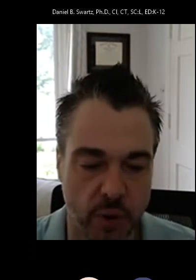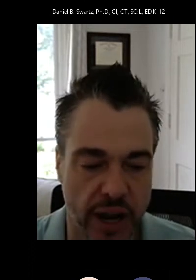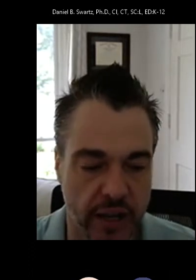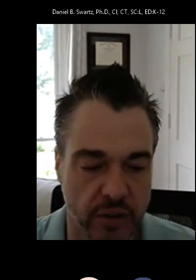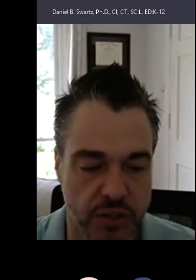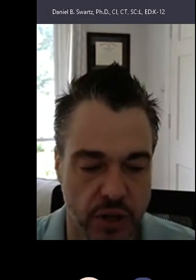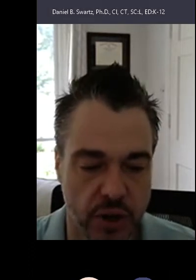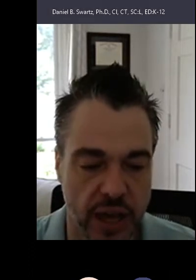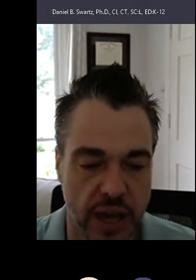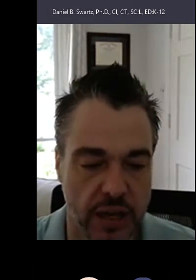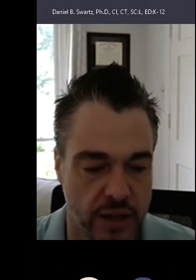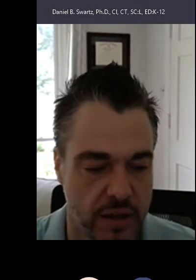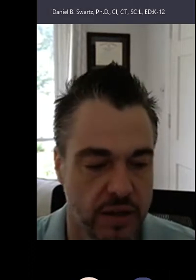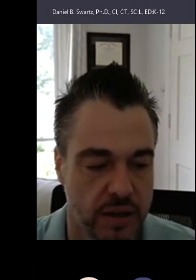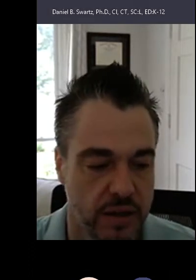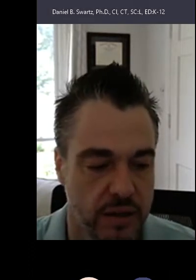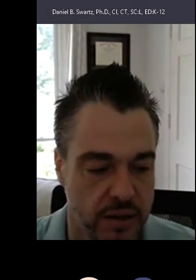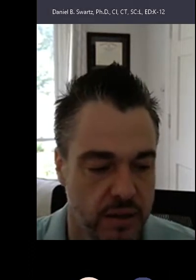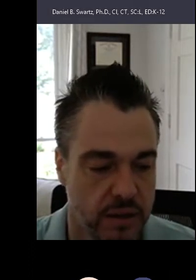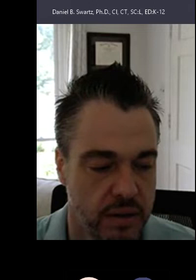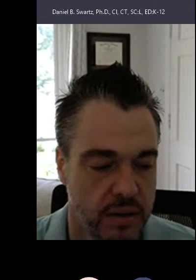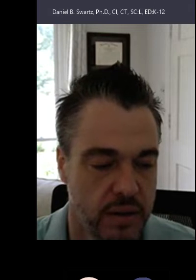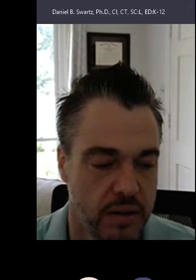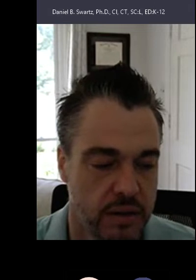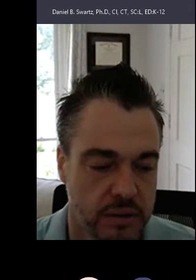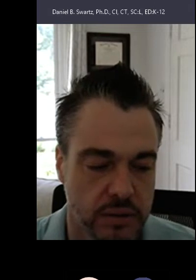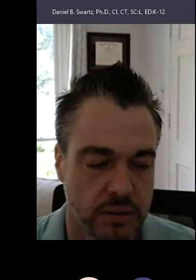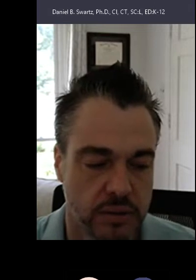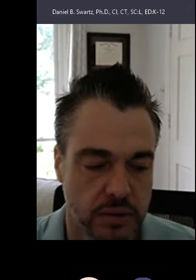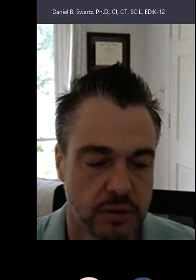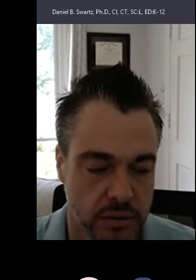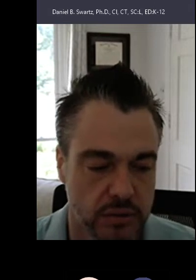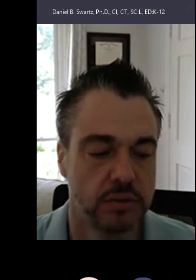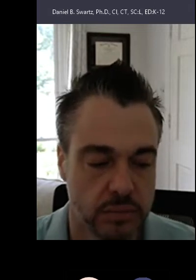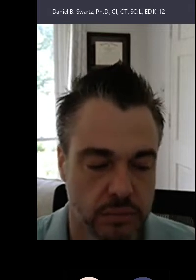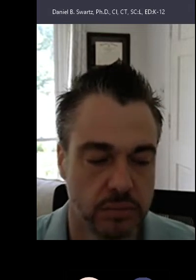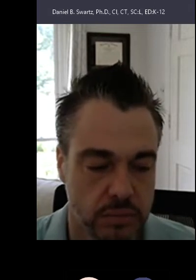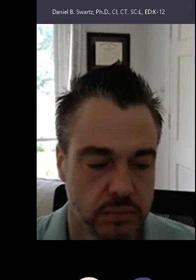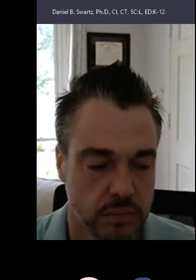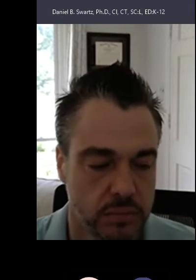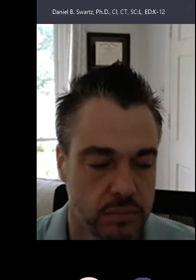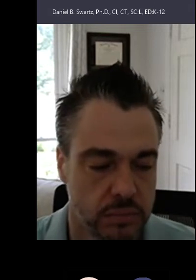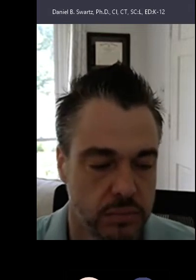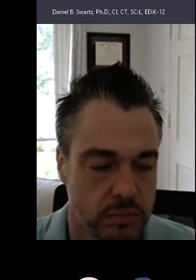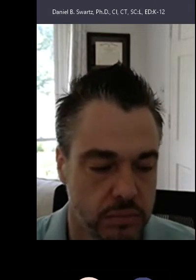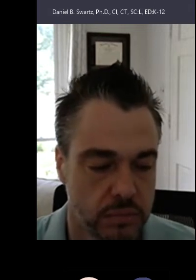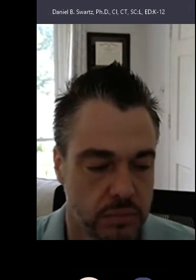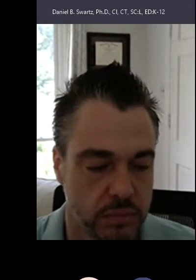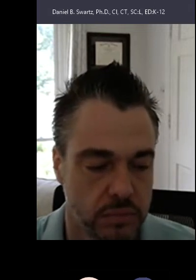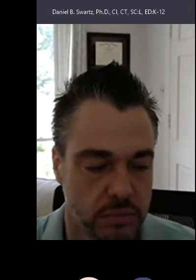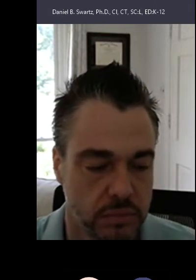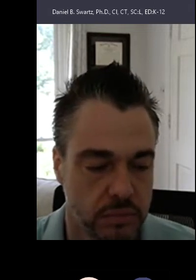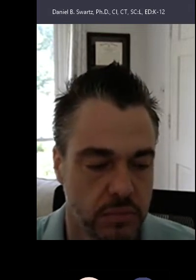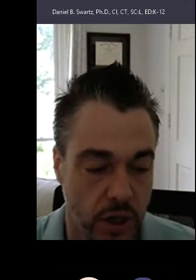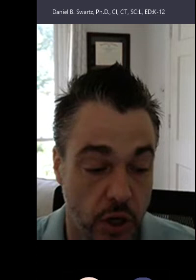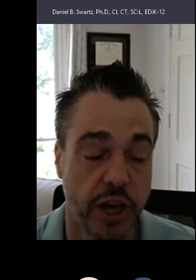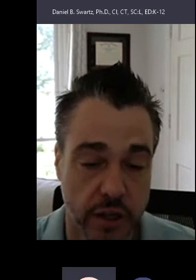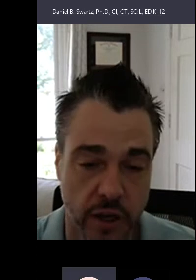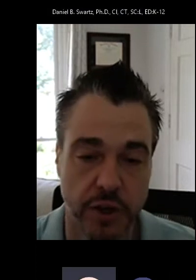the camera angle. It definitely does. With my experience in Microsoft Teams, when you spotlight or pin someone, you get